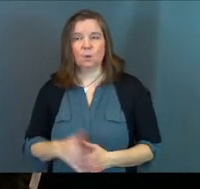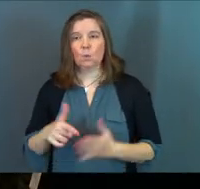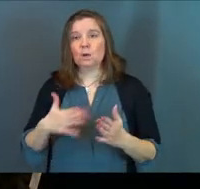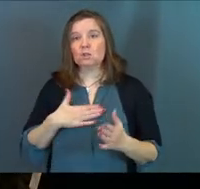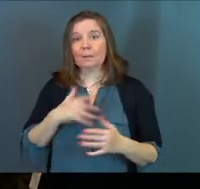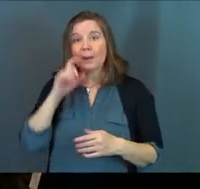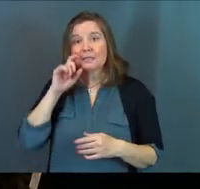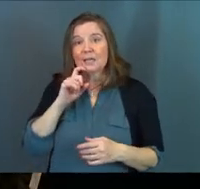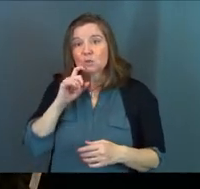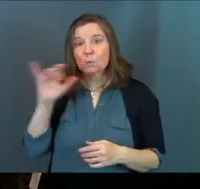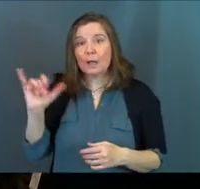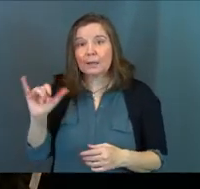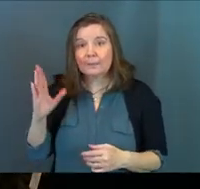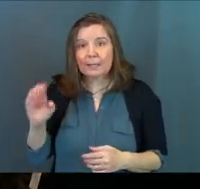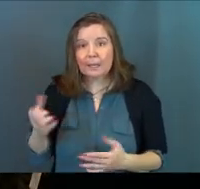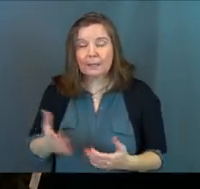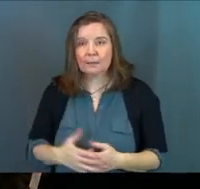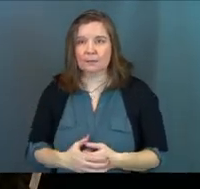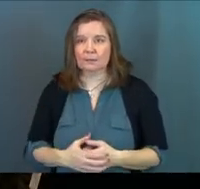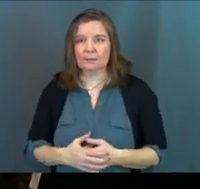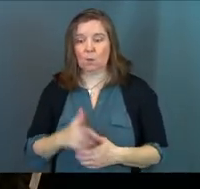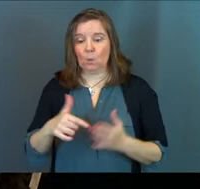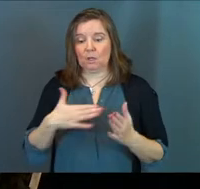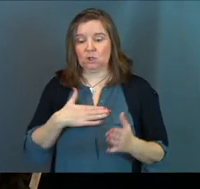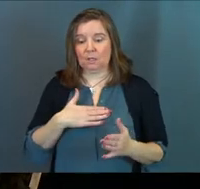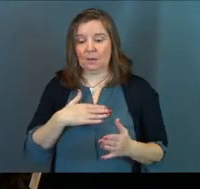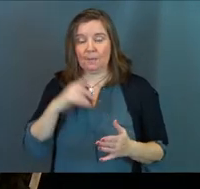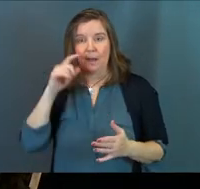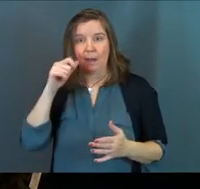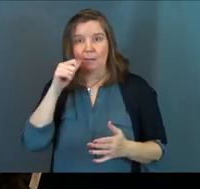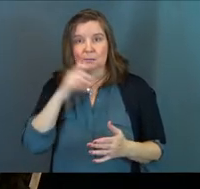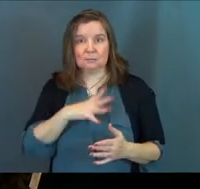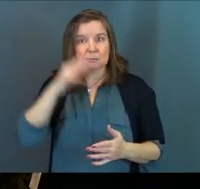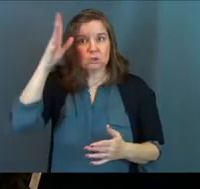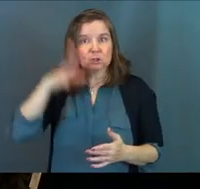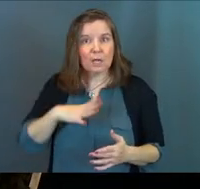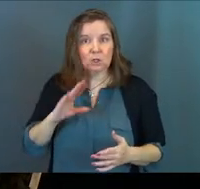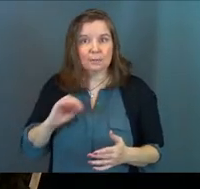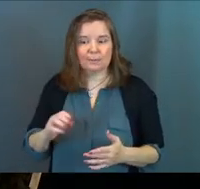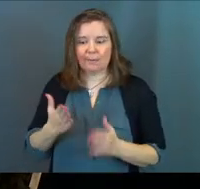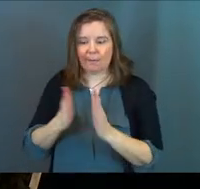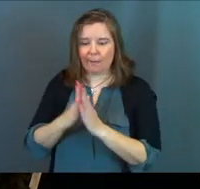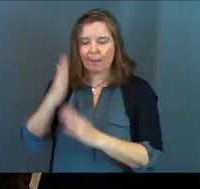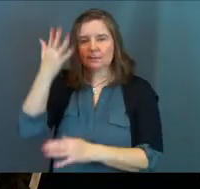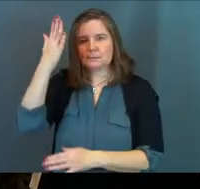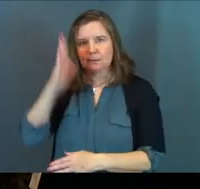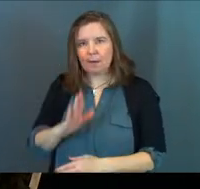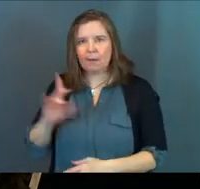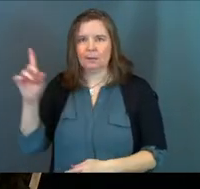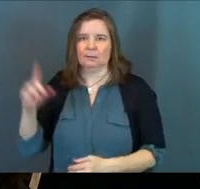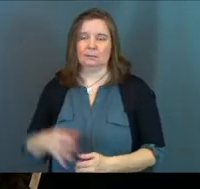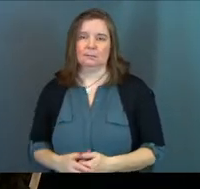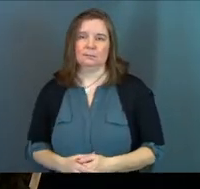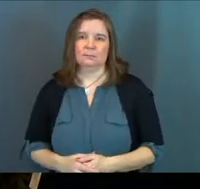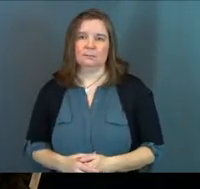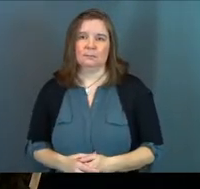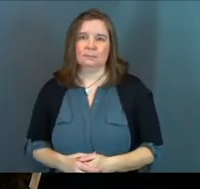What should my sexuality be? What should my gender be? Ask God.